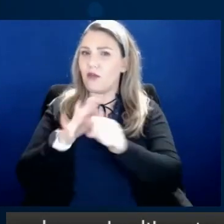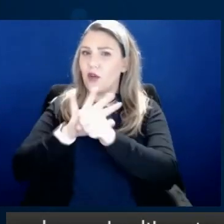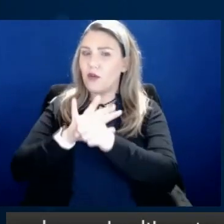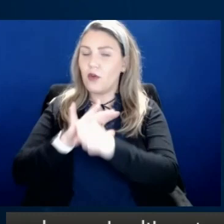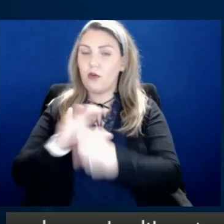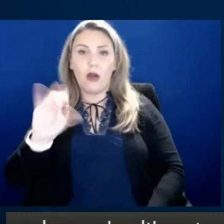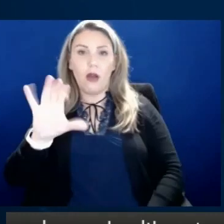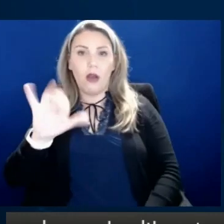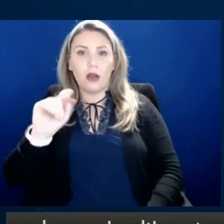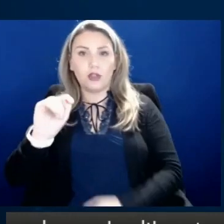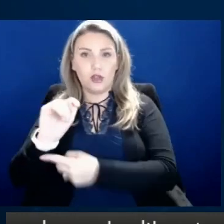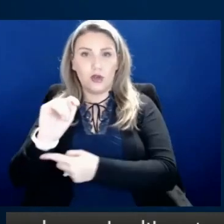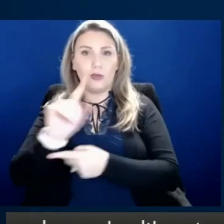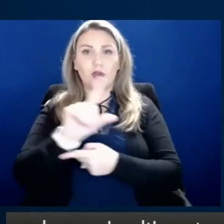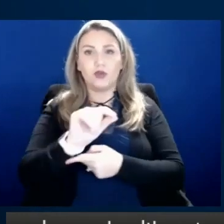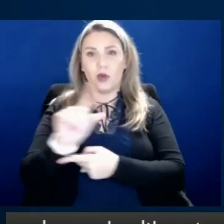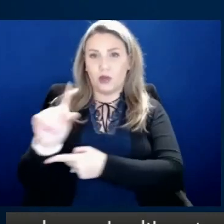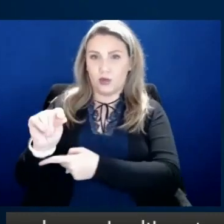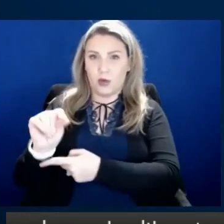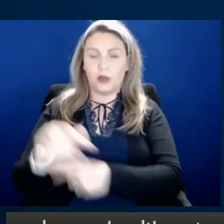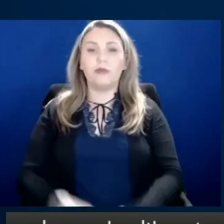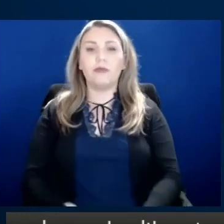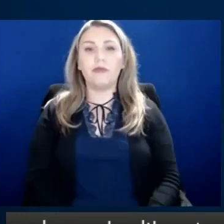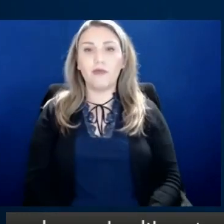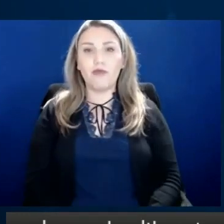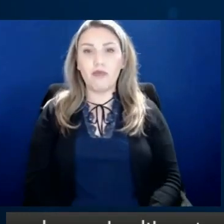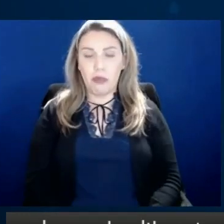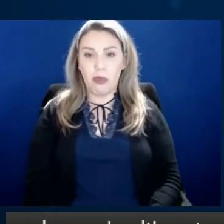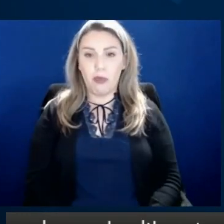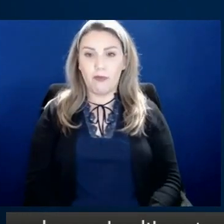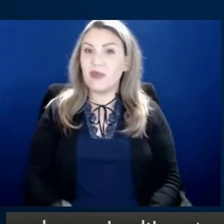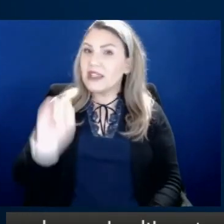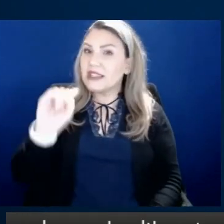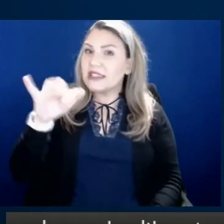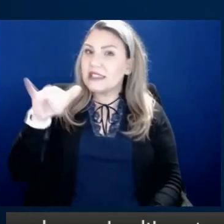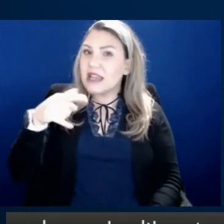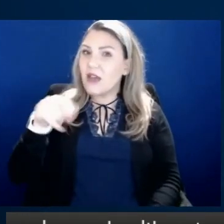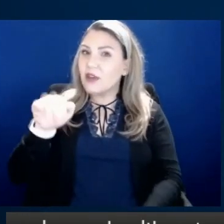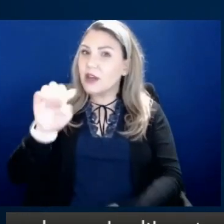of 2020. Okay. Stephanie, when were you diagnosed?